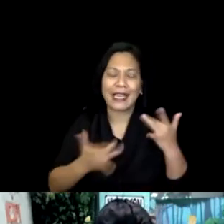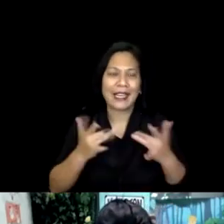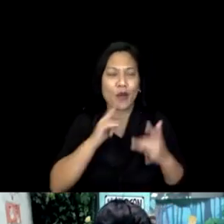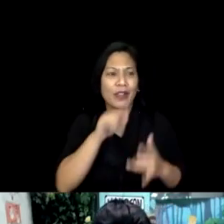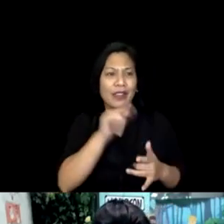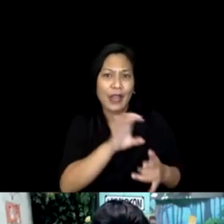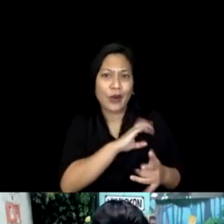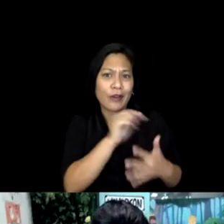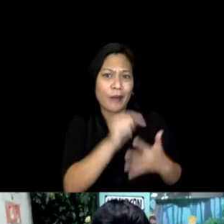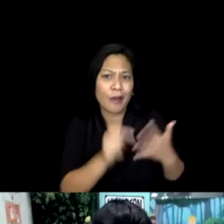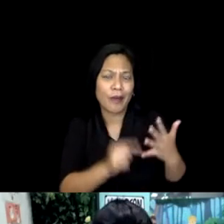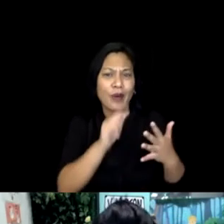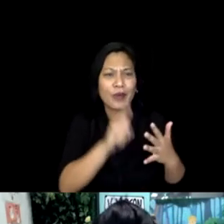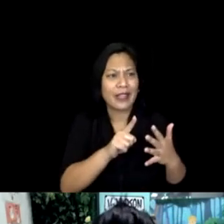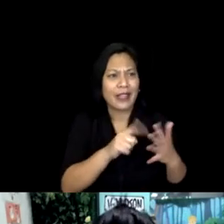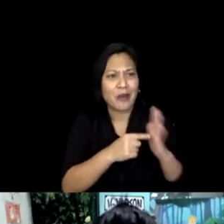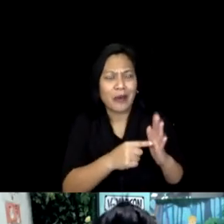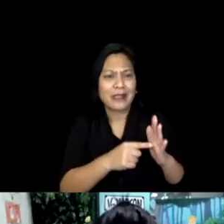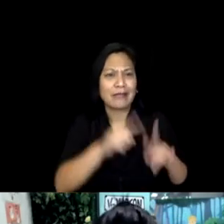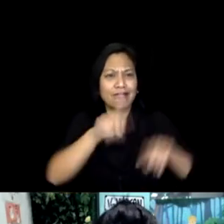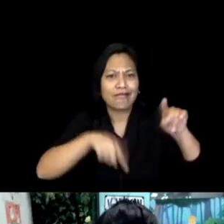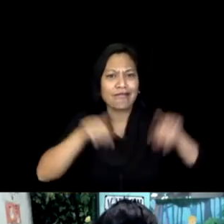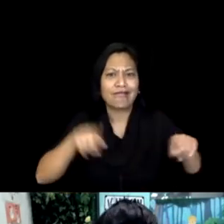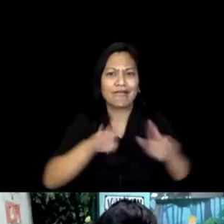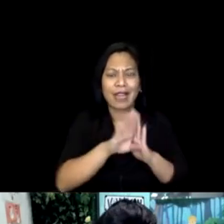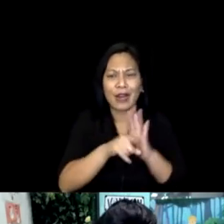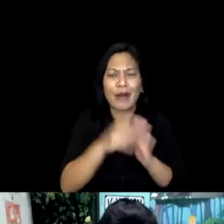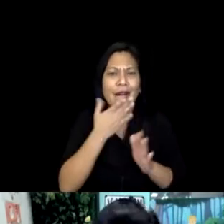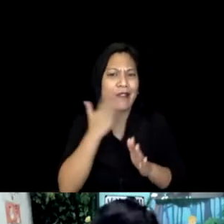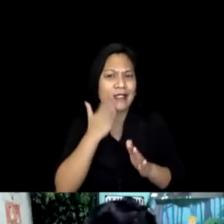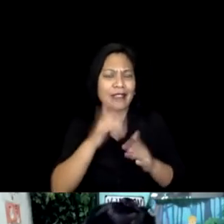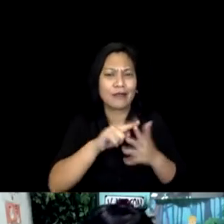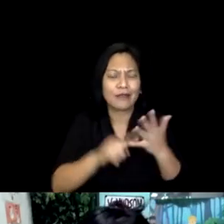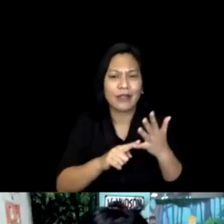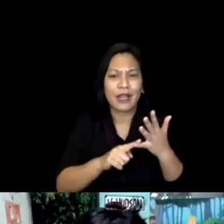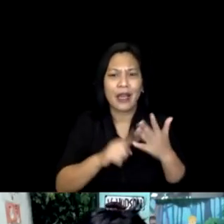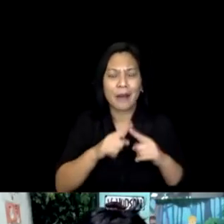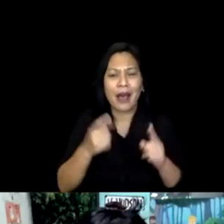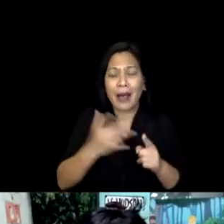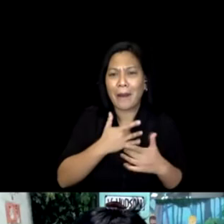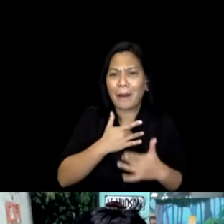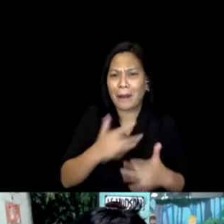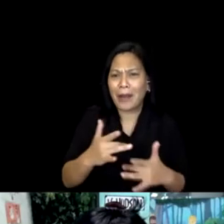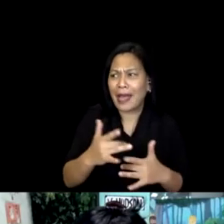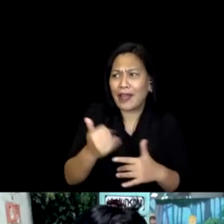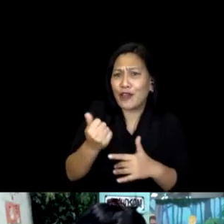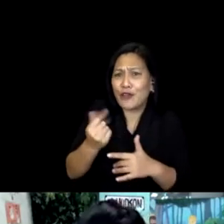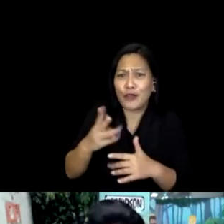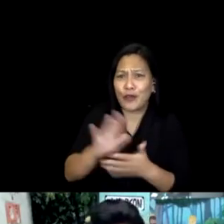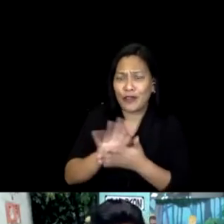characters. And there will only be a few of them, you know, like there's so many more stories to